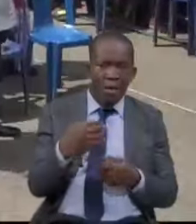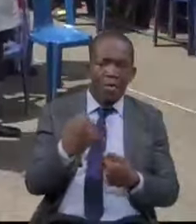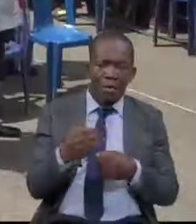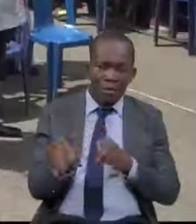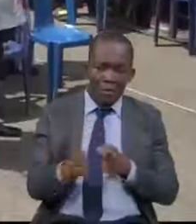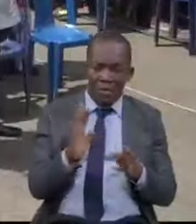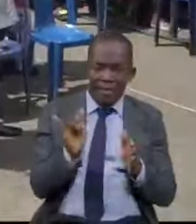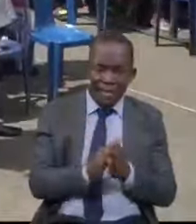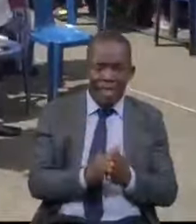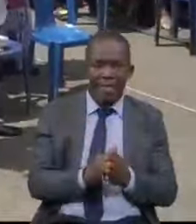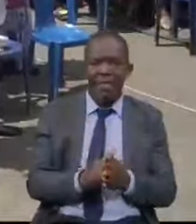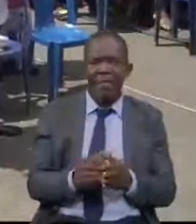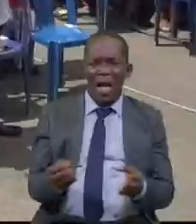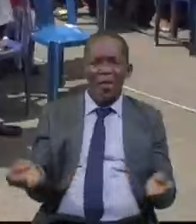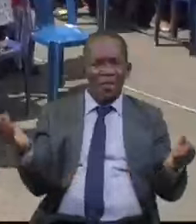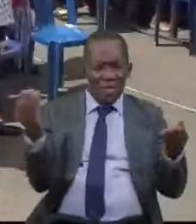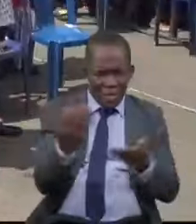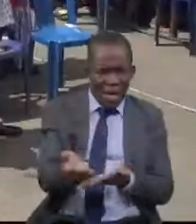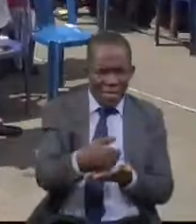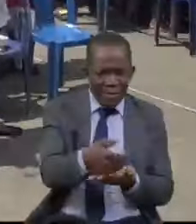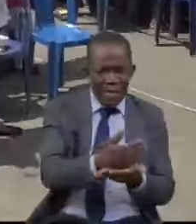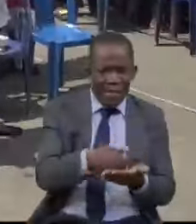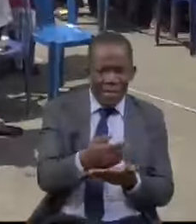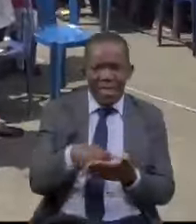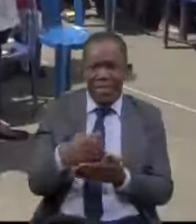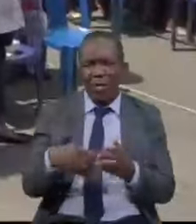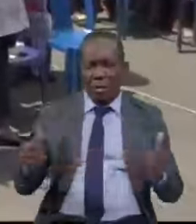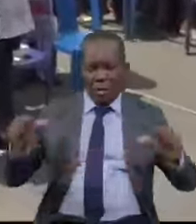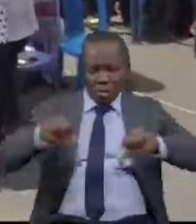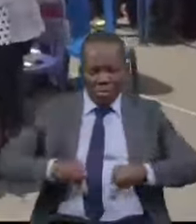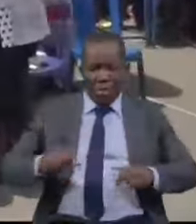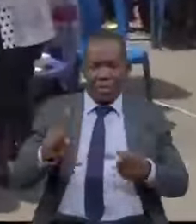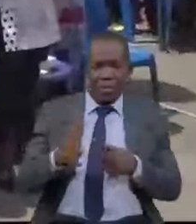No restitution. You can't say sorry